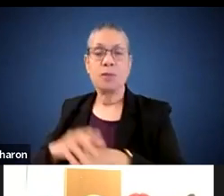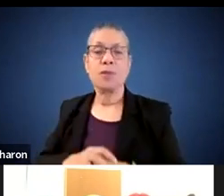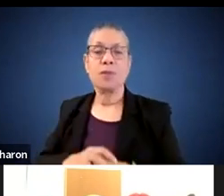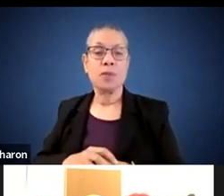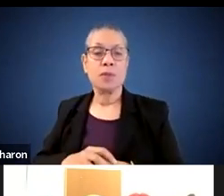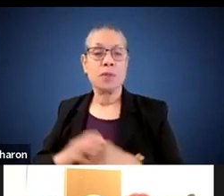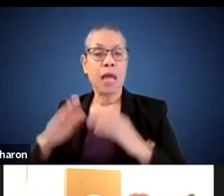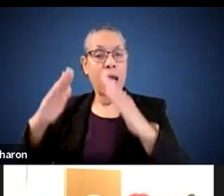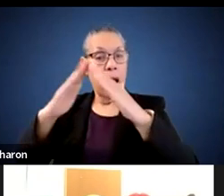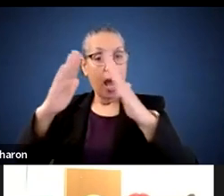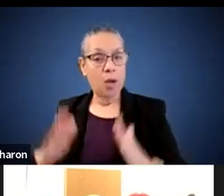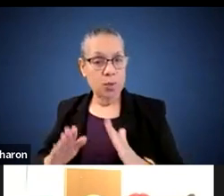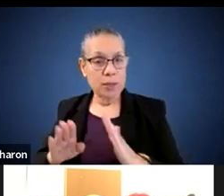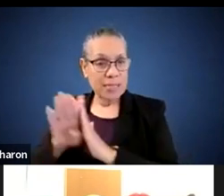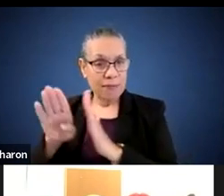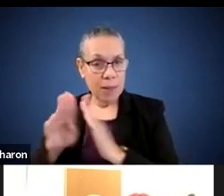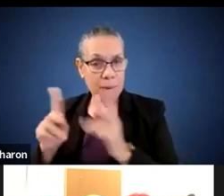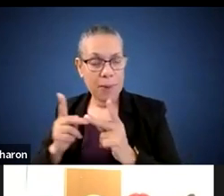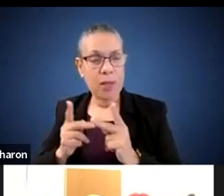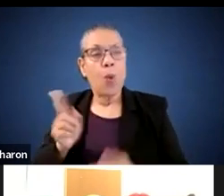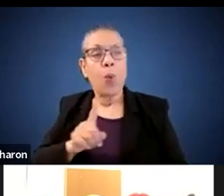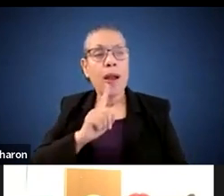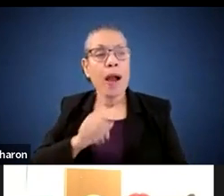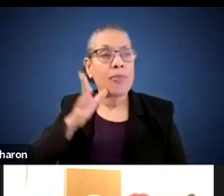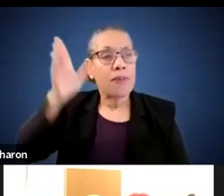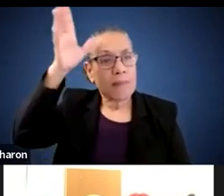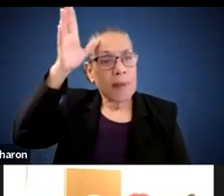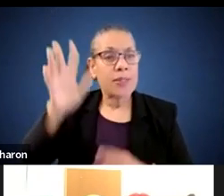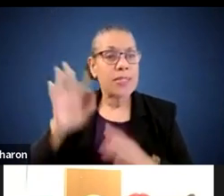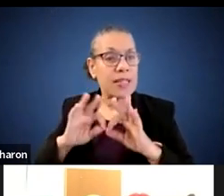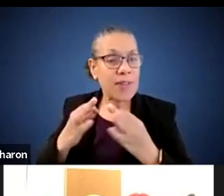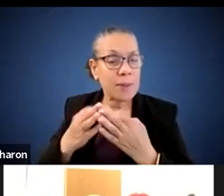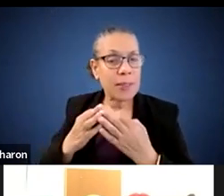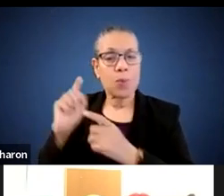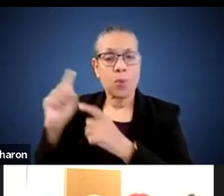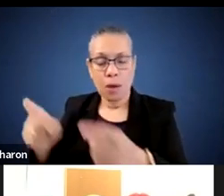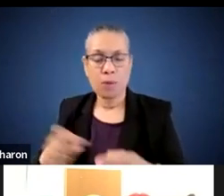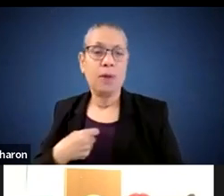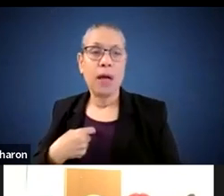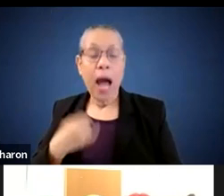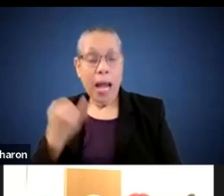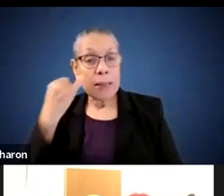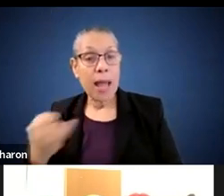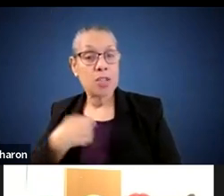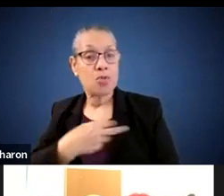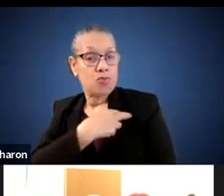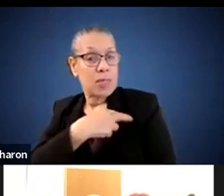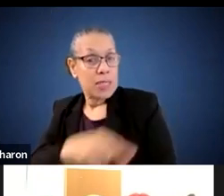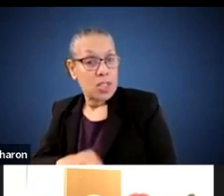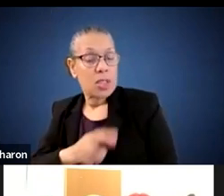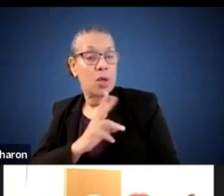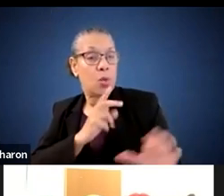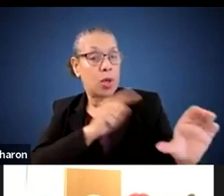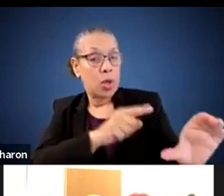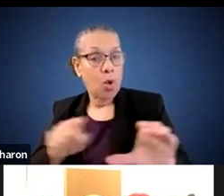developments another area really try to meet parents where they are um you know I imagine the faith-based community we are doing um we'll be doing Outreach with